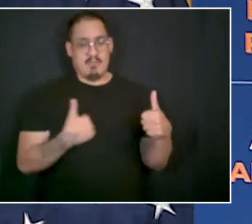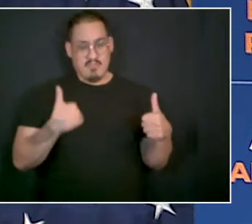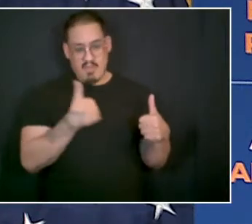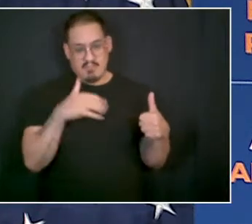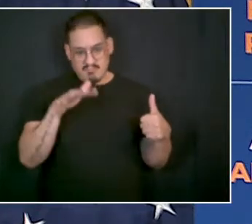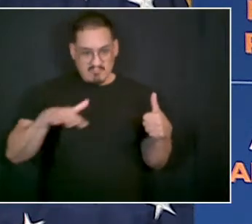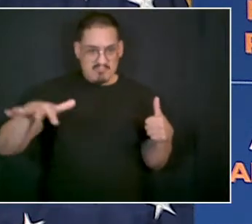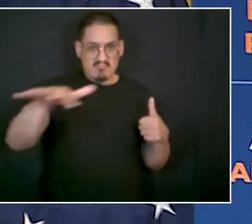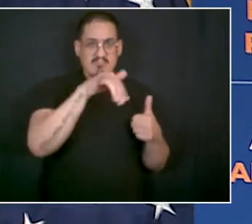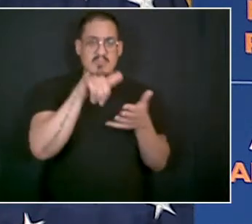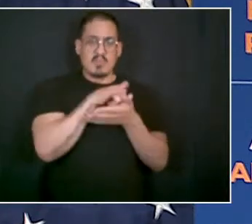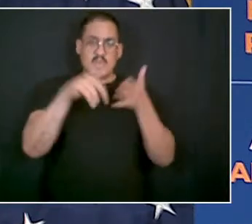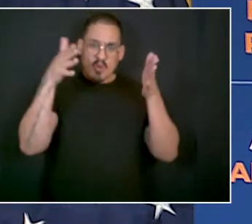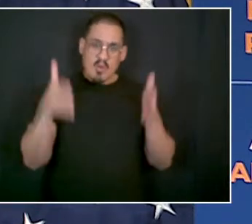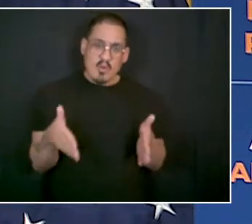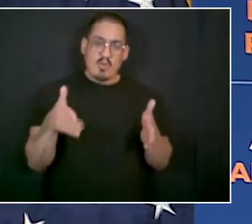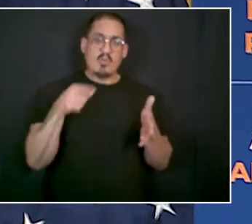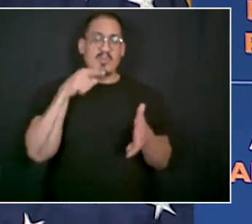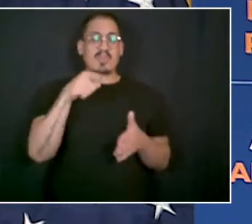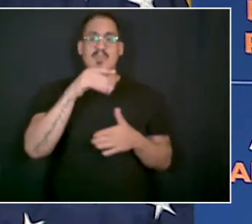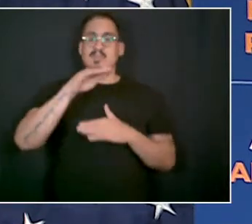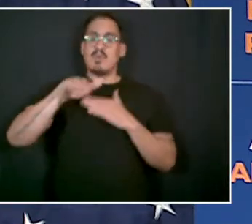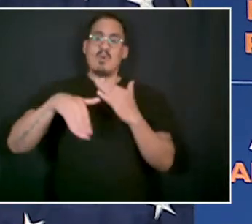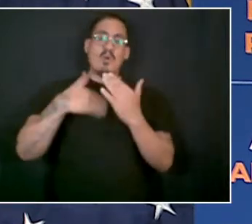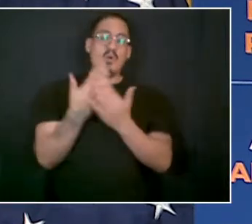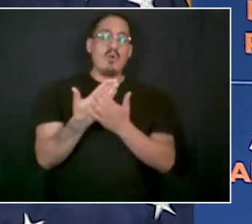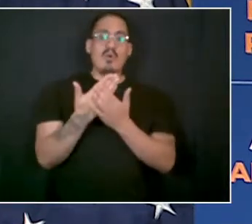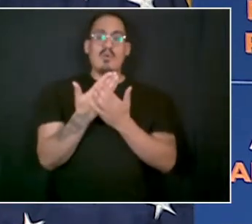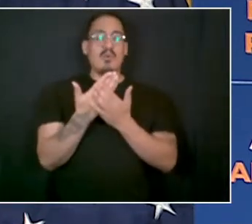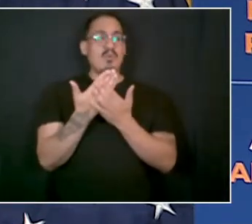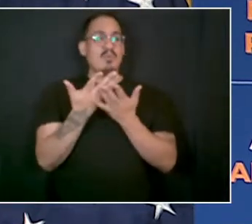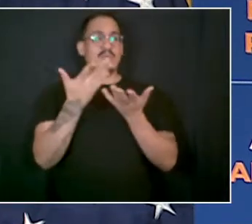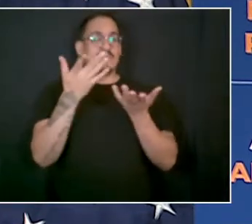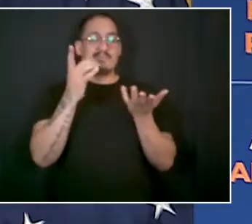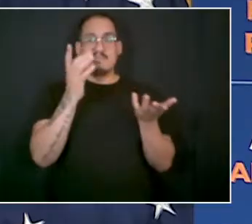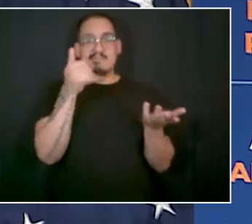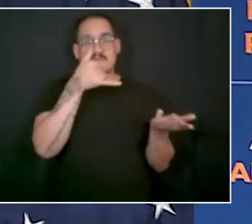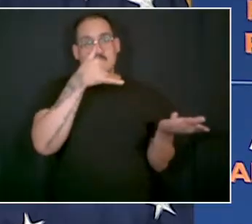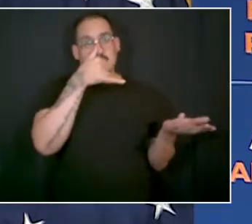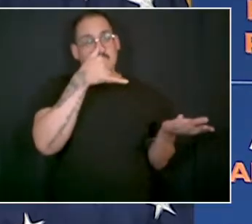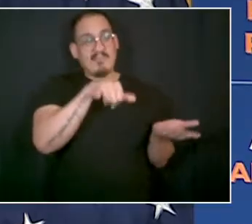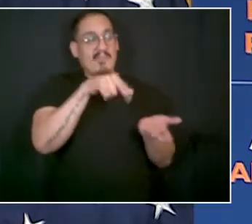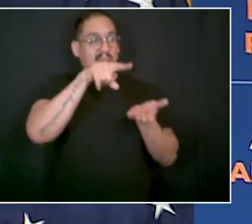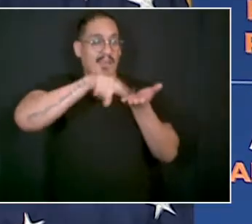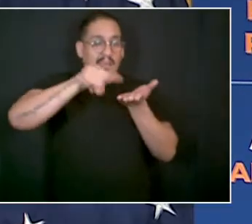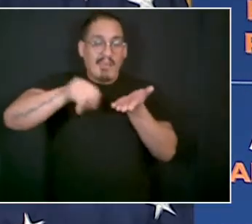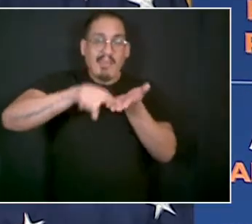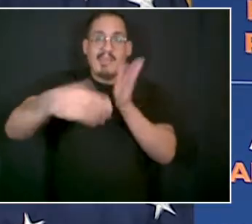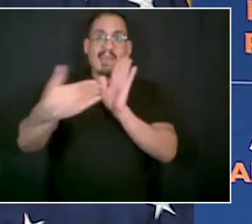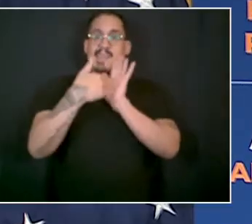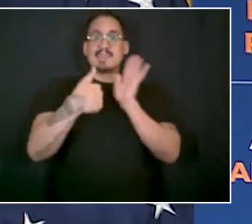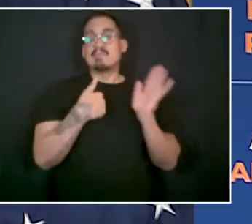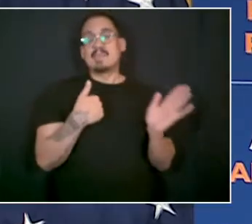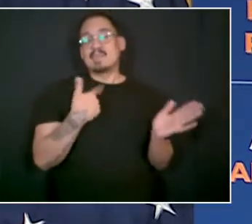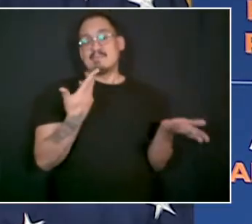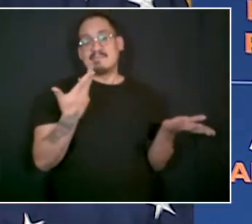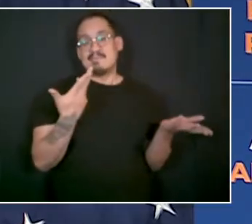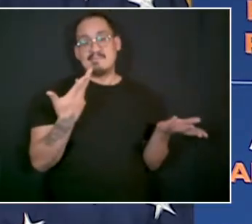for this whole bogus investigation that went on. And I think time is going to be kind to me,